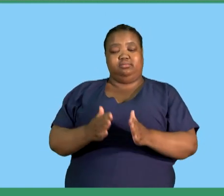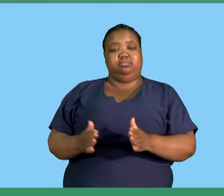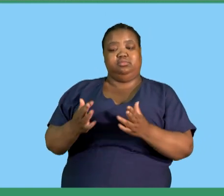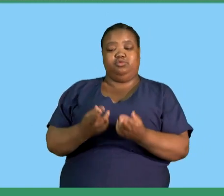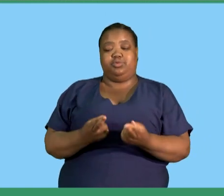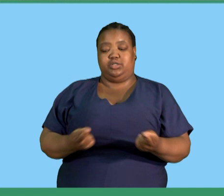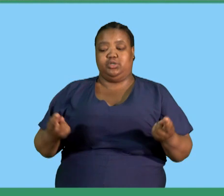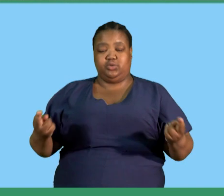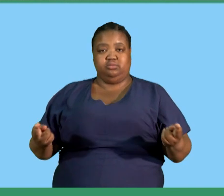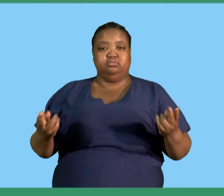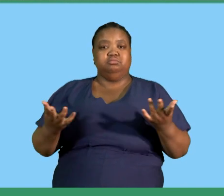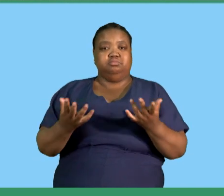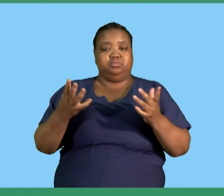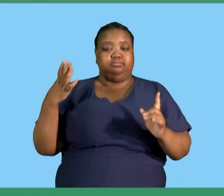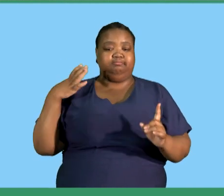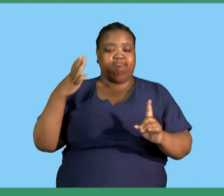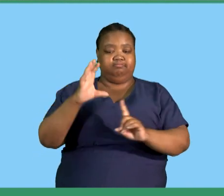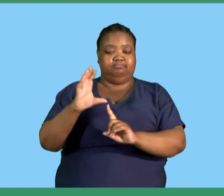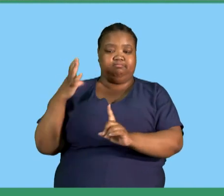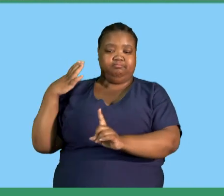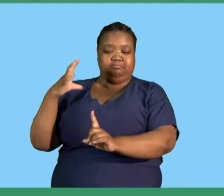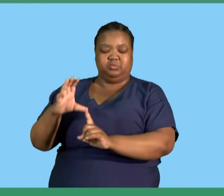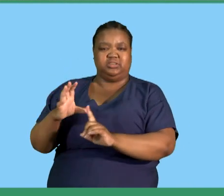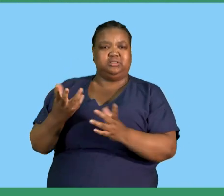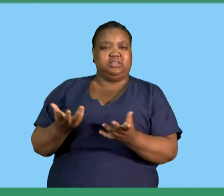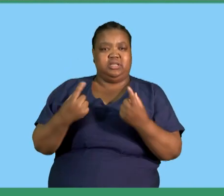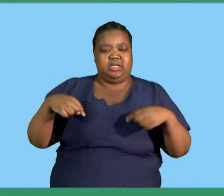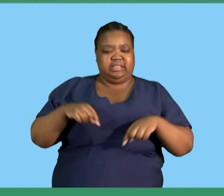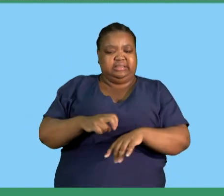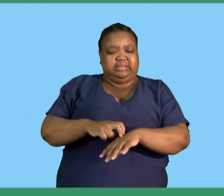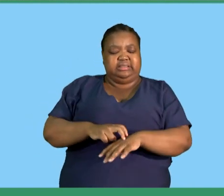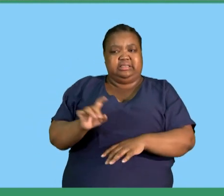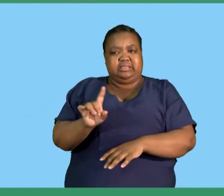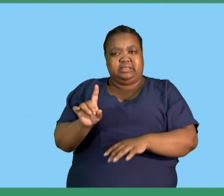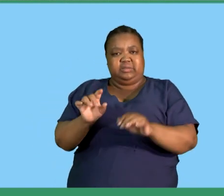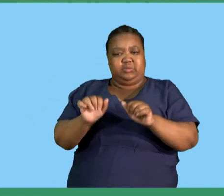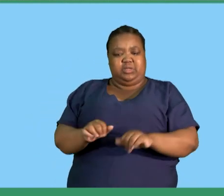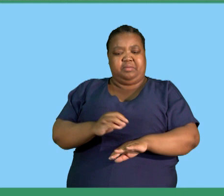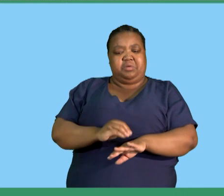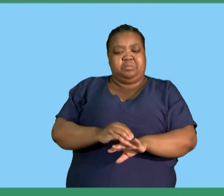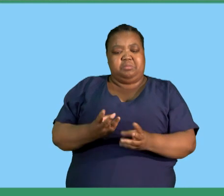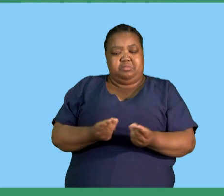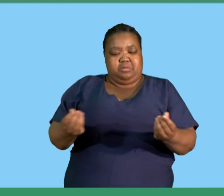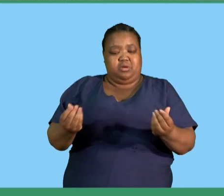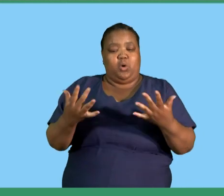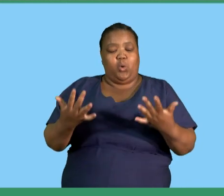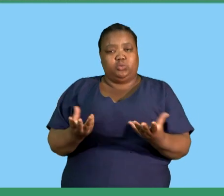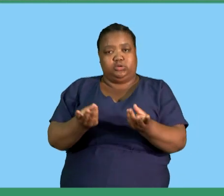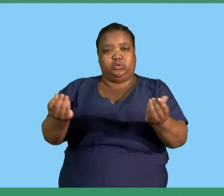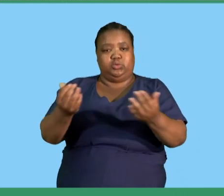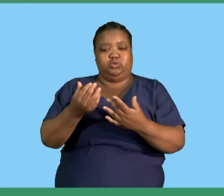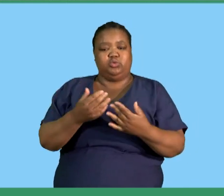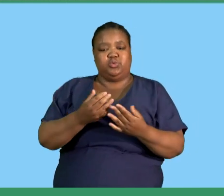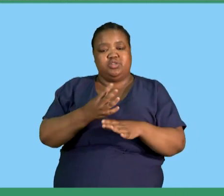The necessary resources or delegate the tasks. What is it that you're going to need in order for us to solve this or